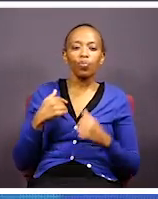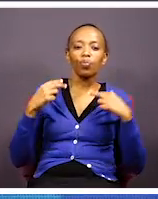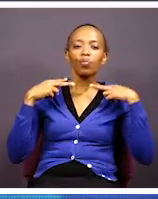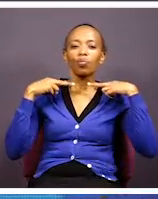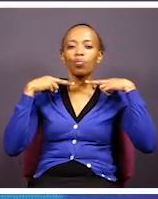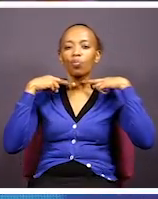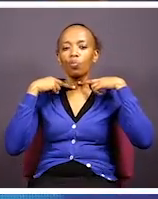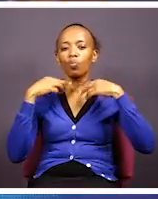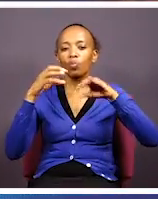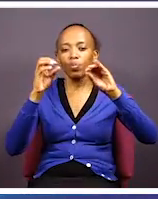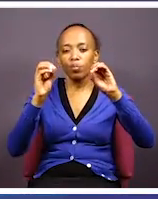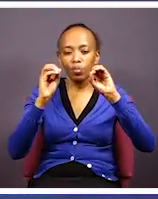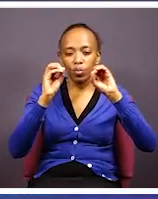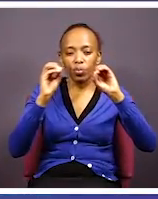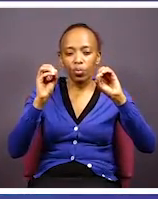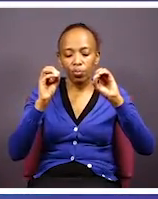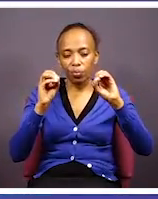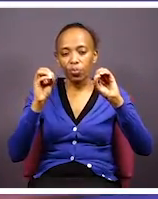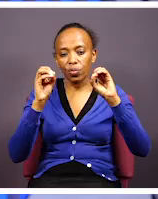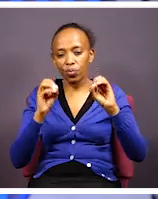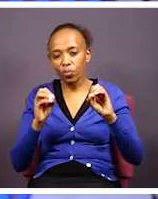there is no bonding